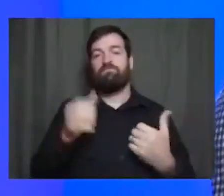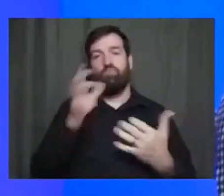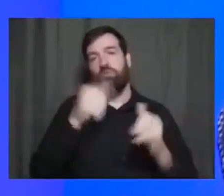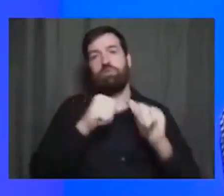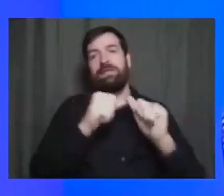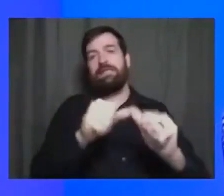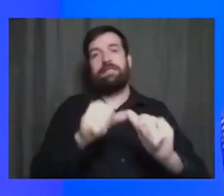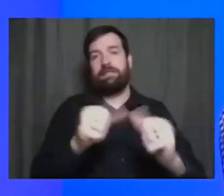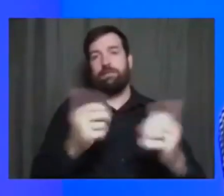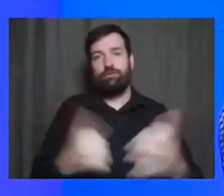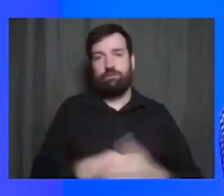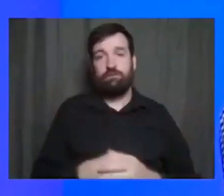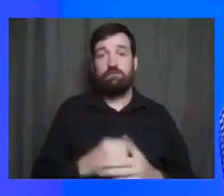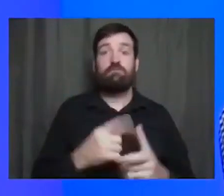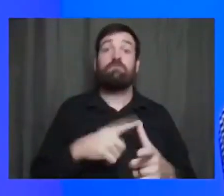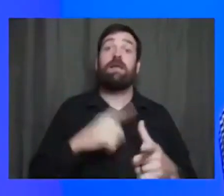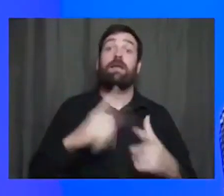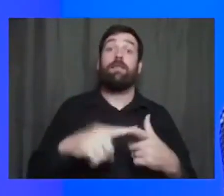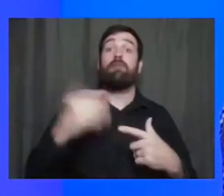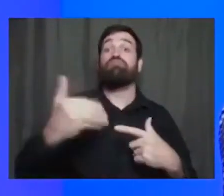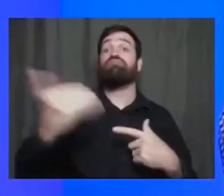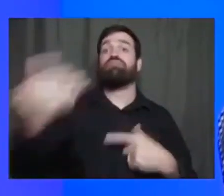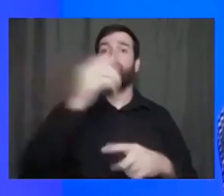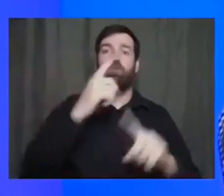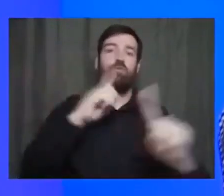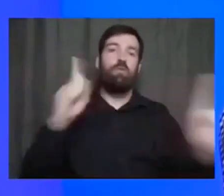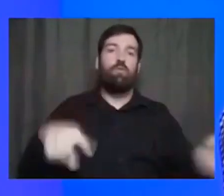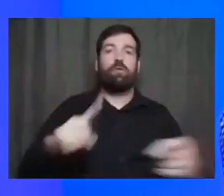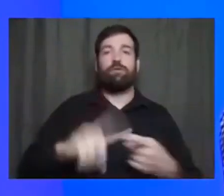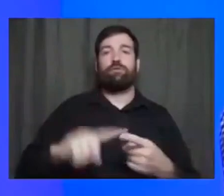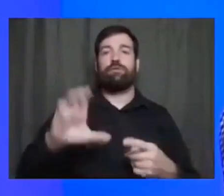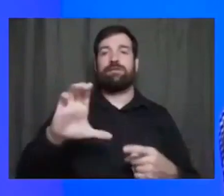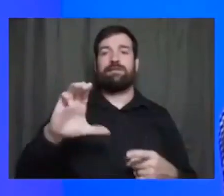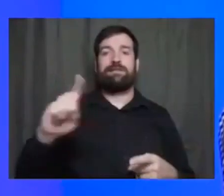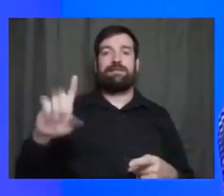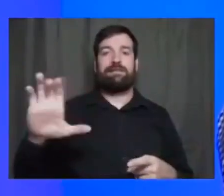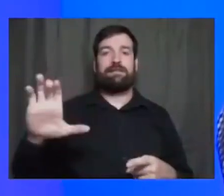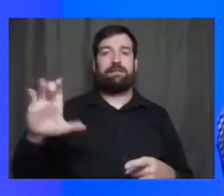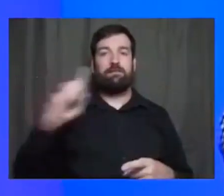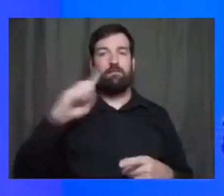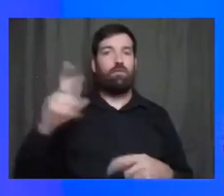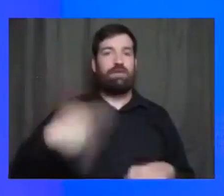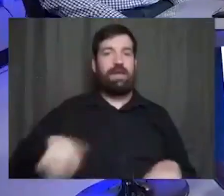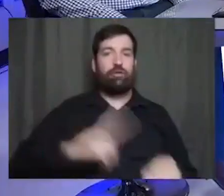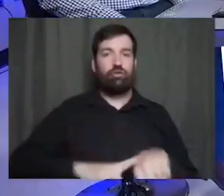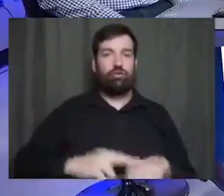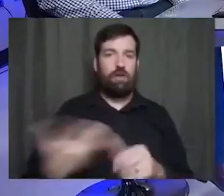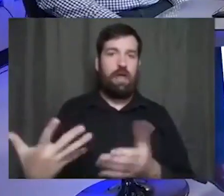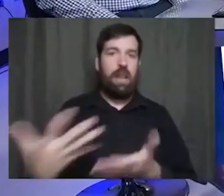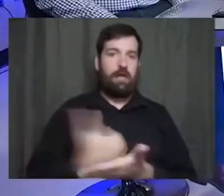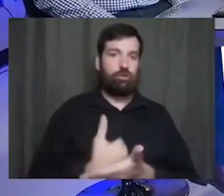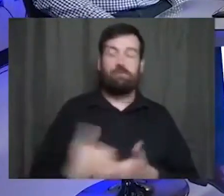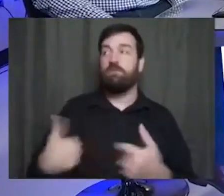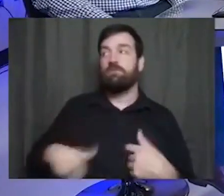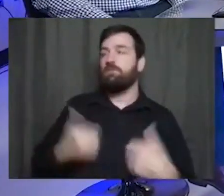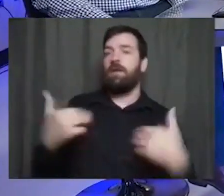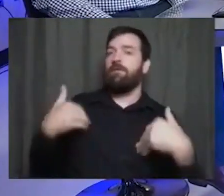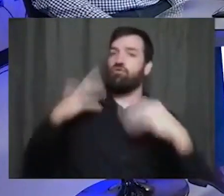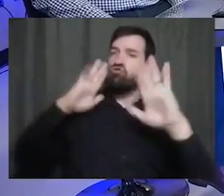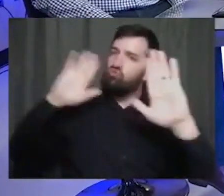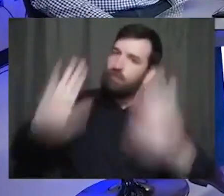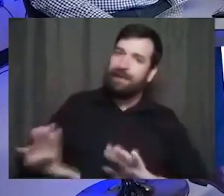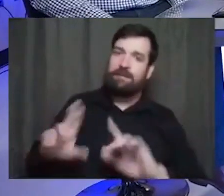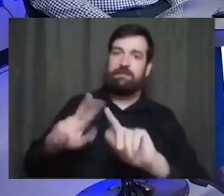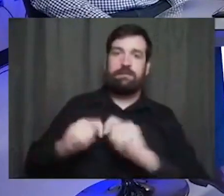then subsequently reported to CDC for national collection. Yeah, we should say that we have a great team of infection prevention and